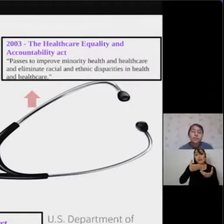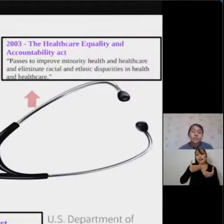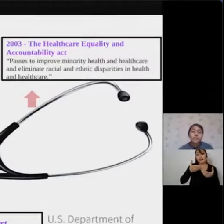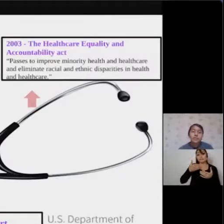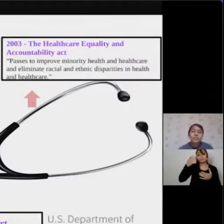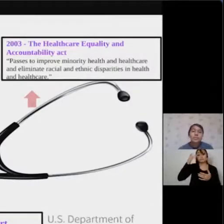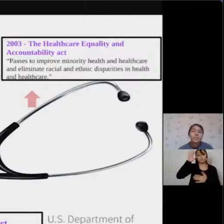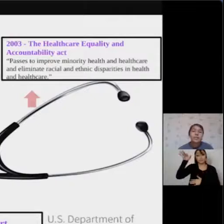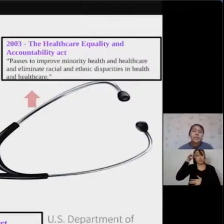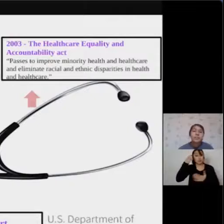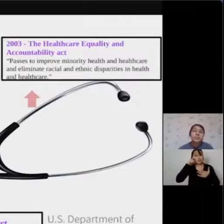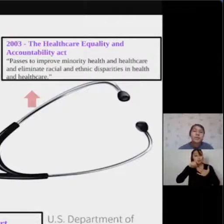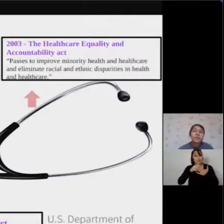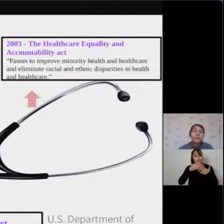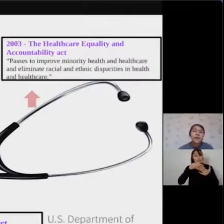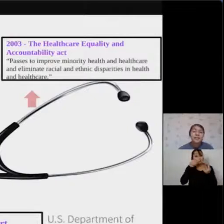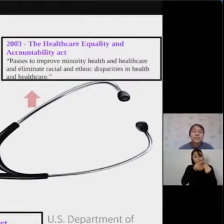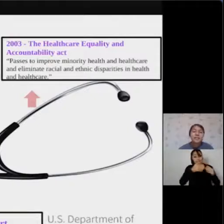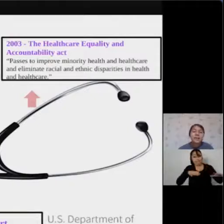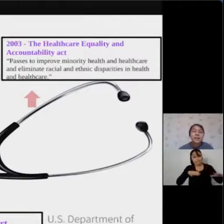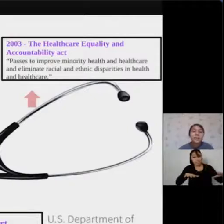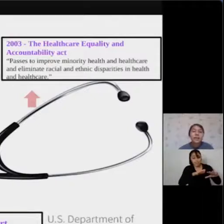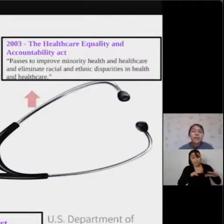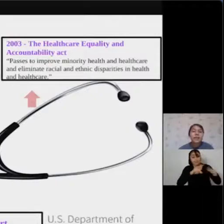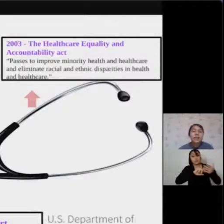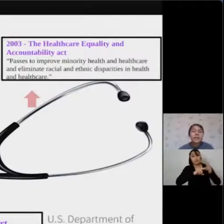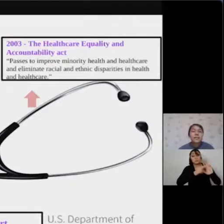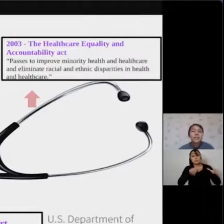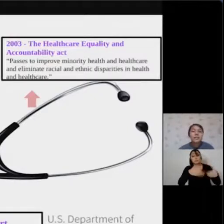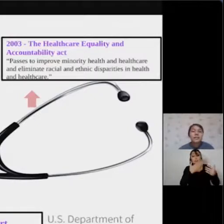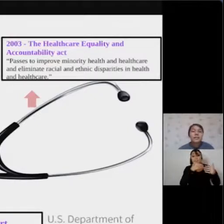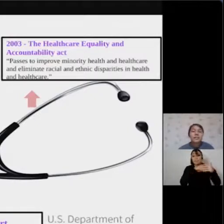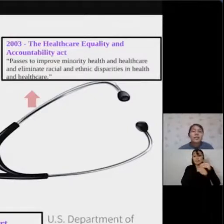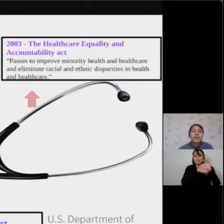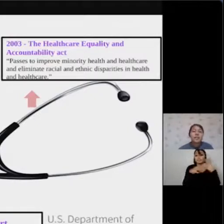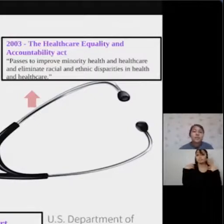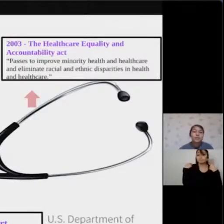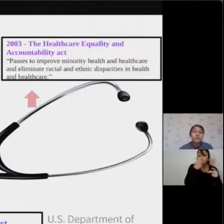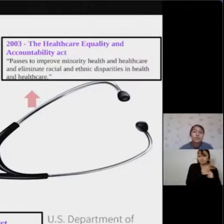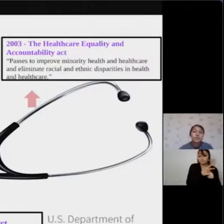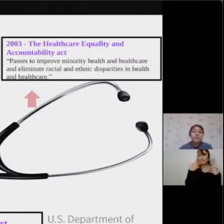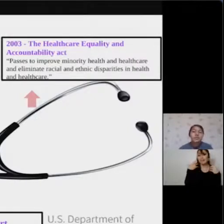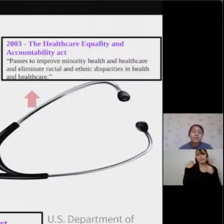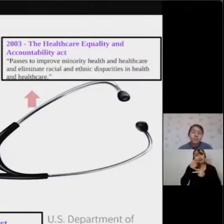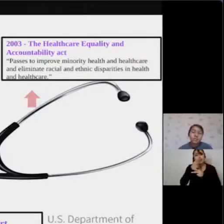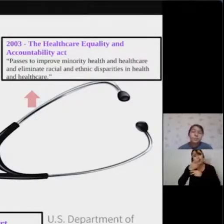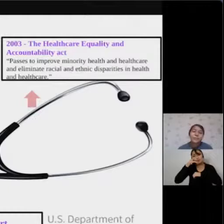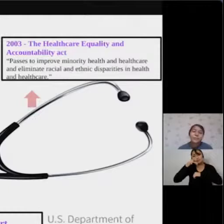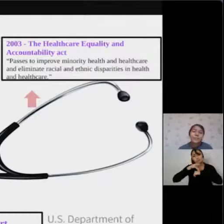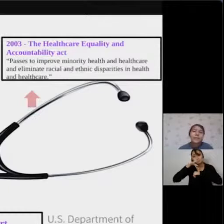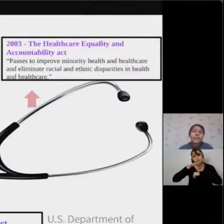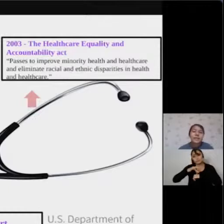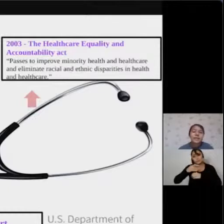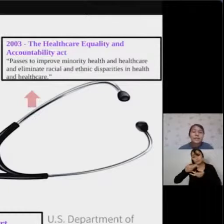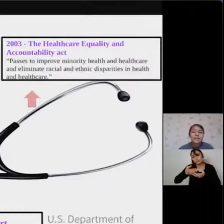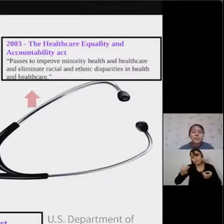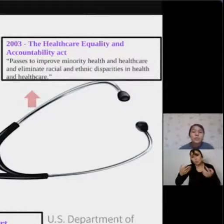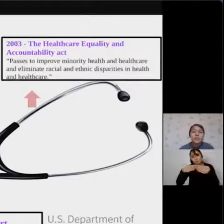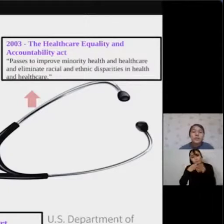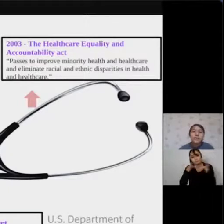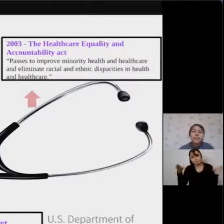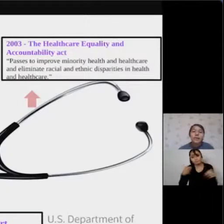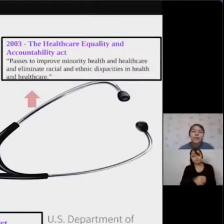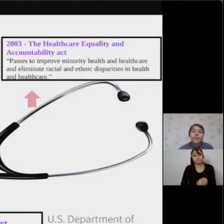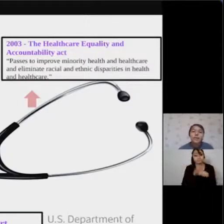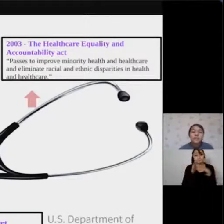on their reservations that provided access to healthcare and just healthcare resources in general. Next, we will take